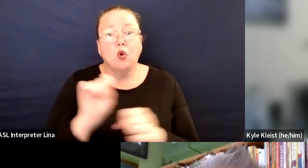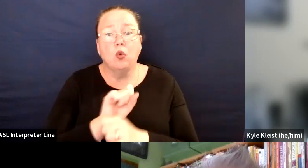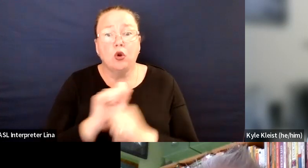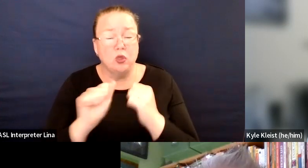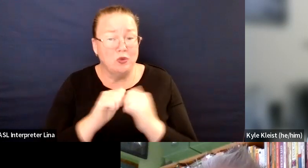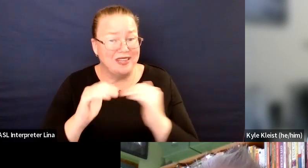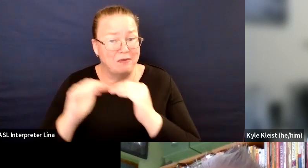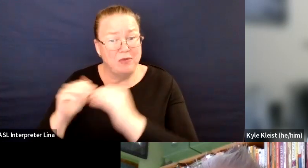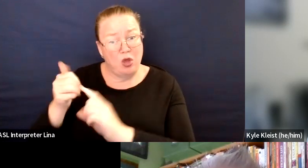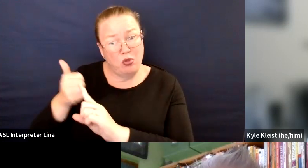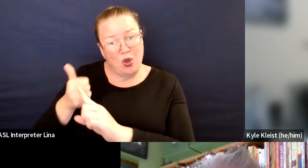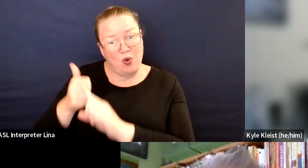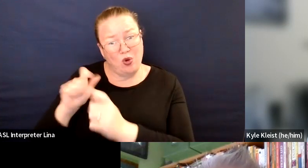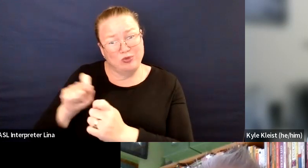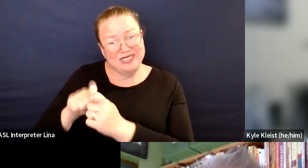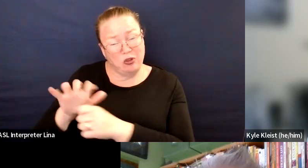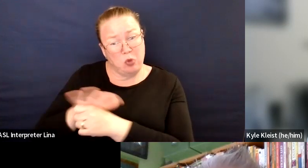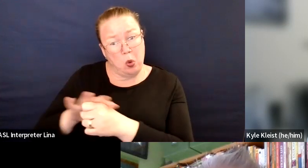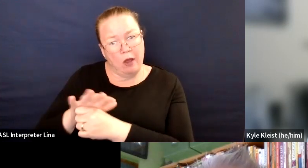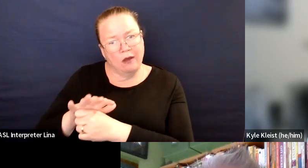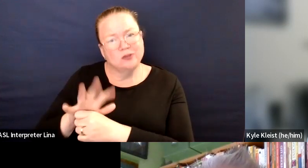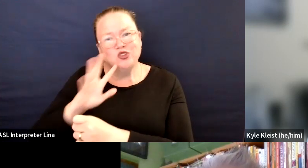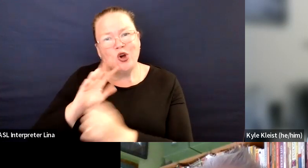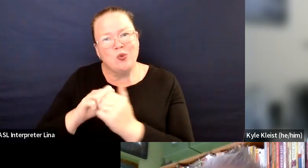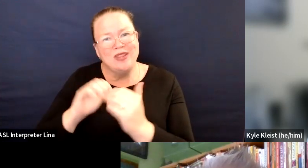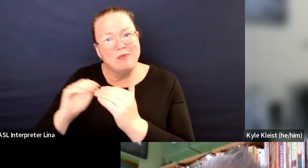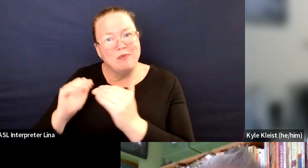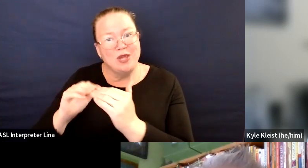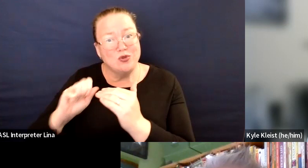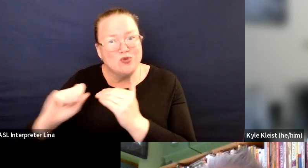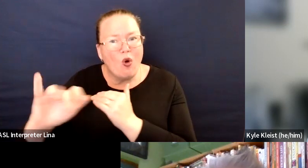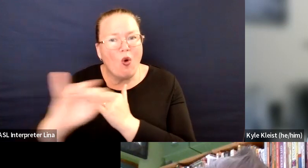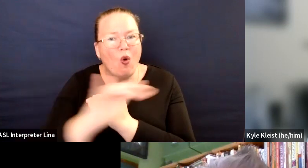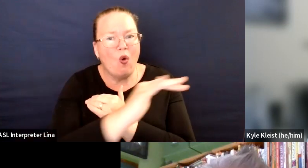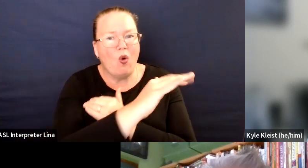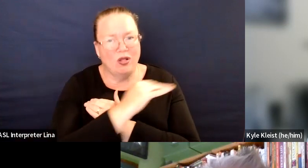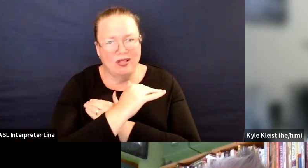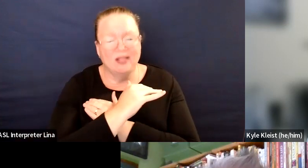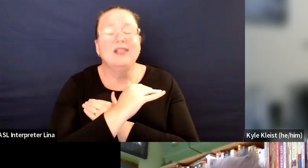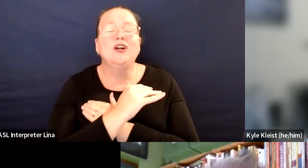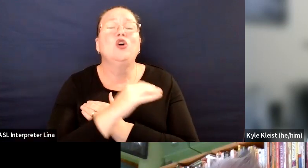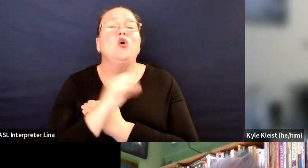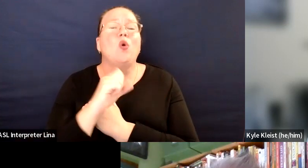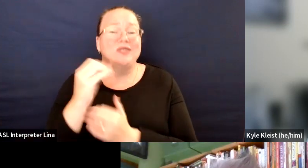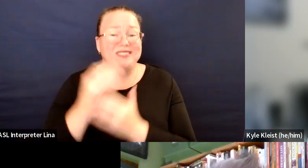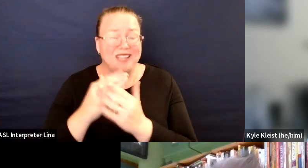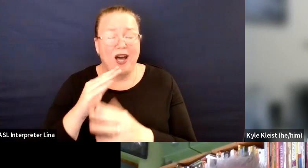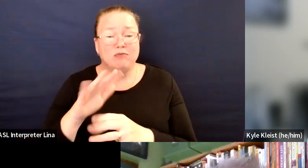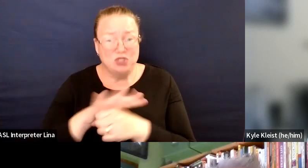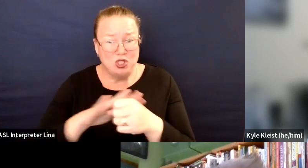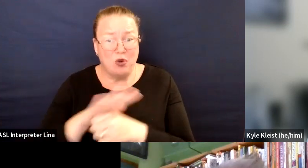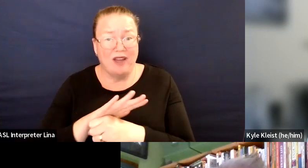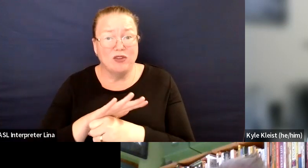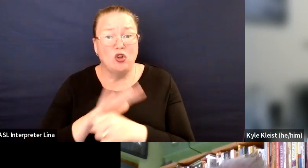in their own particular community to communicate with peers in all of our communities. So it kind of broke down some geographical barriers as